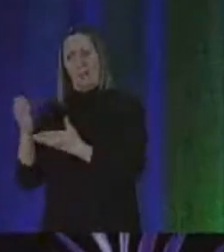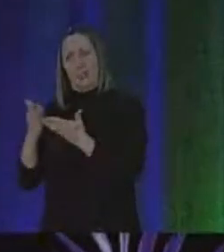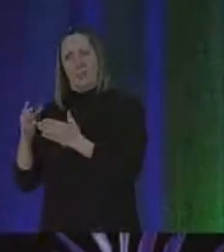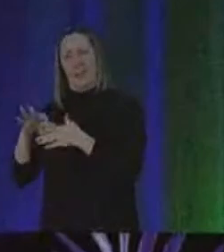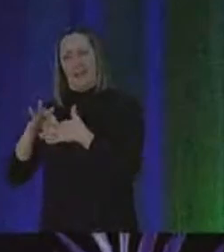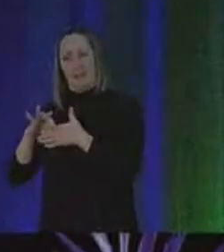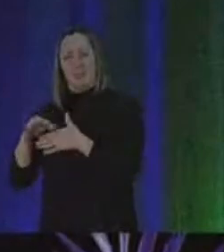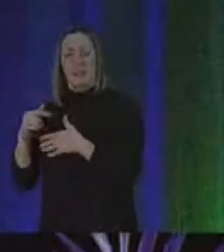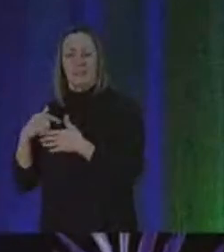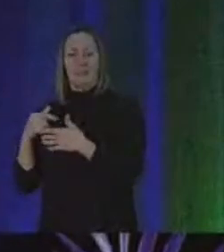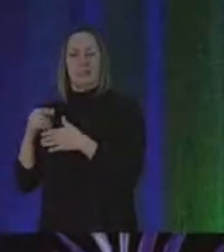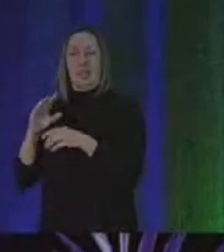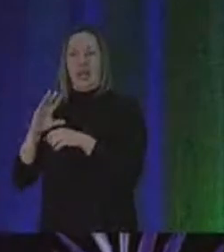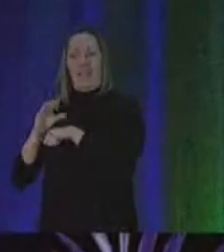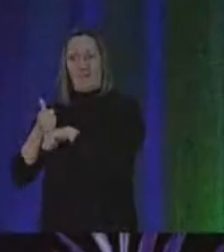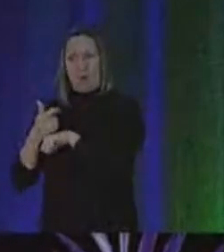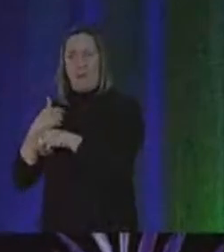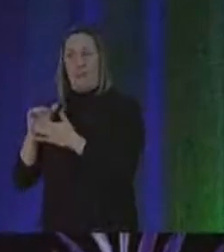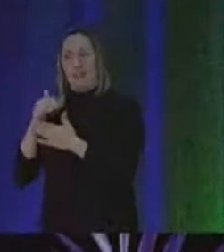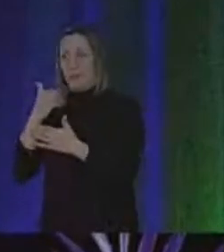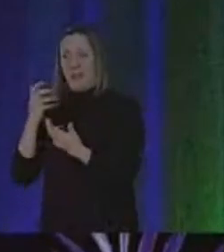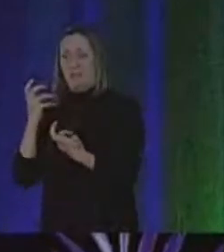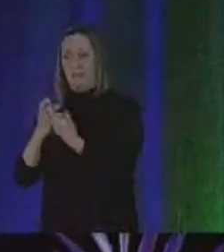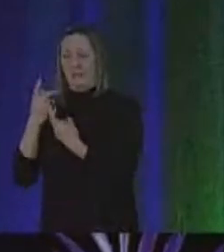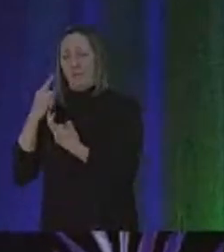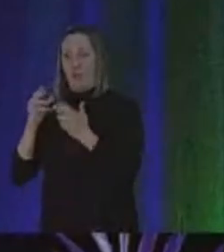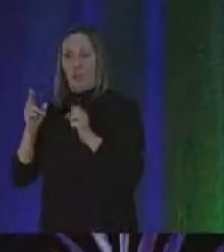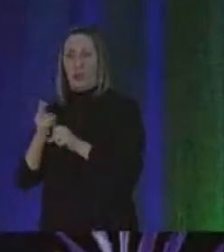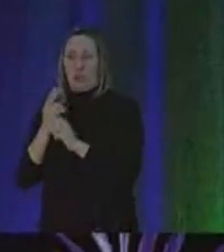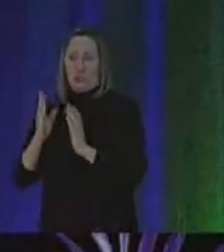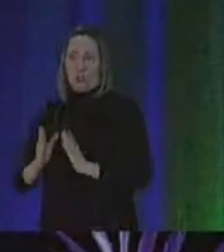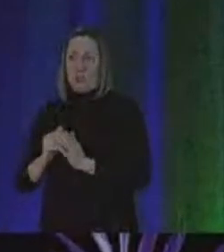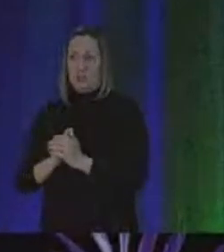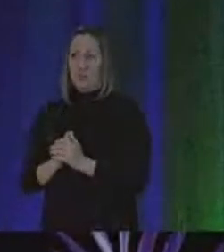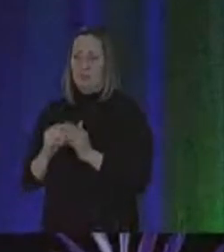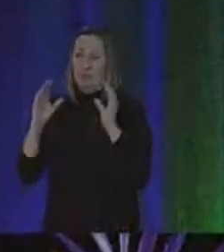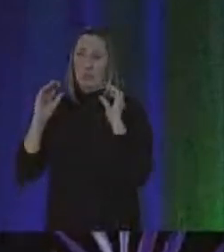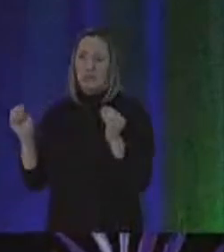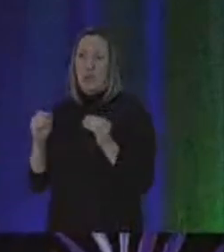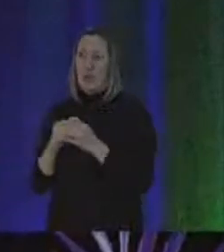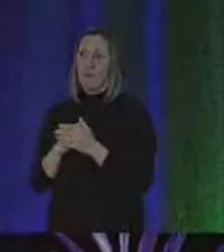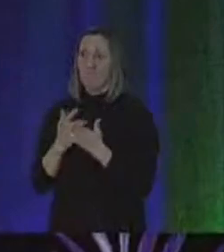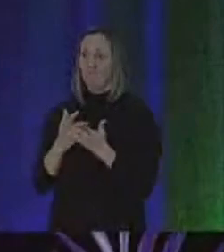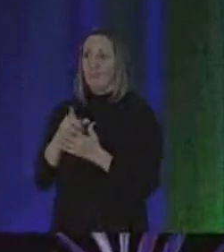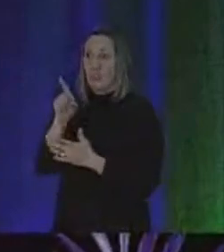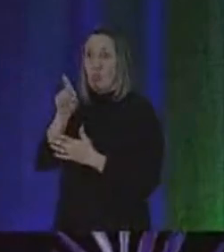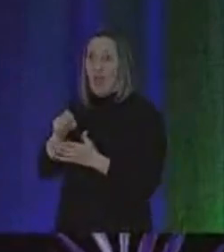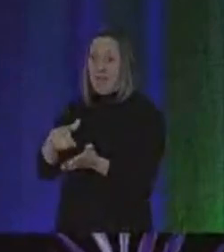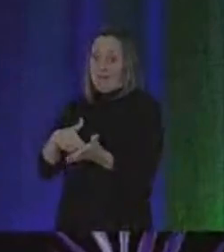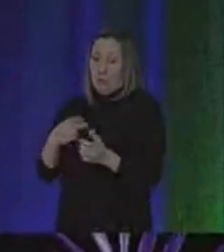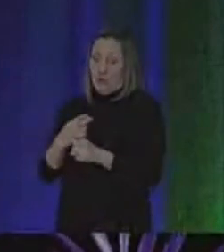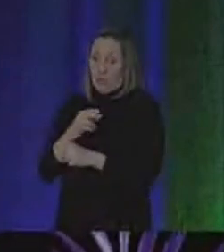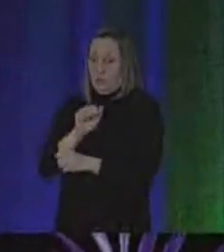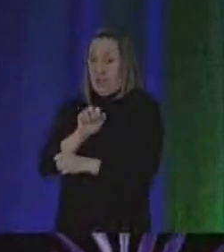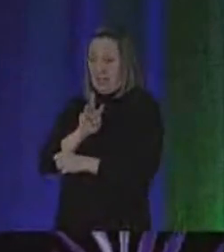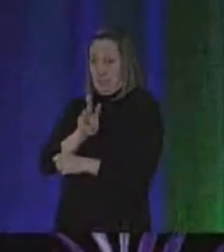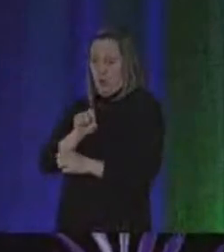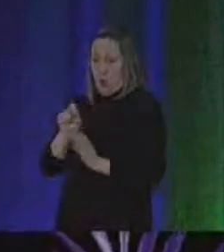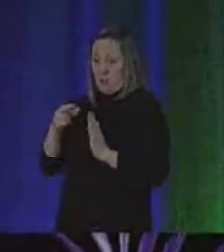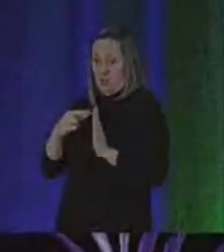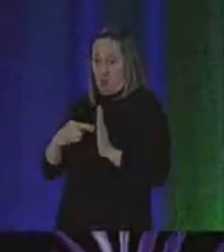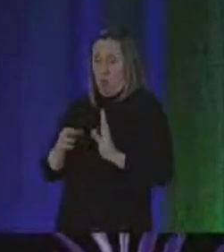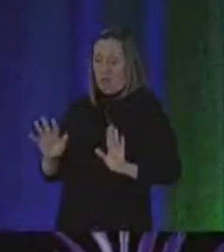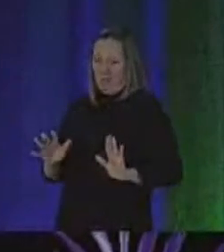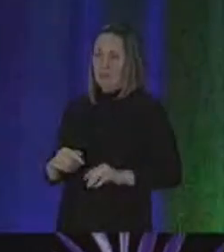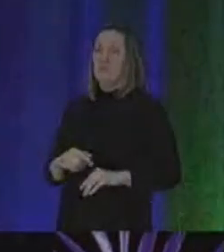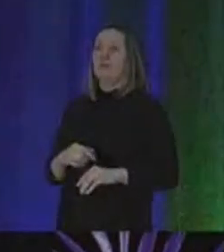content in a format that is best for your users. So there's no you have to use AWS rule. Pick